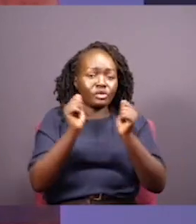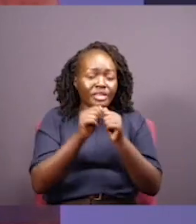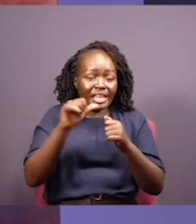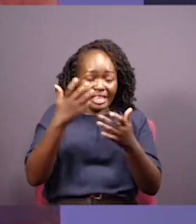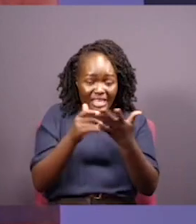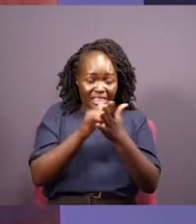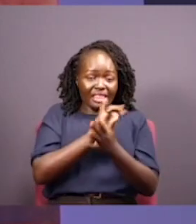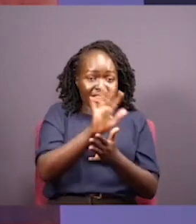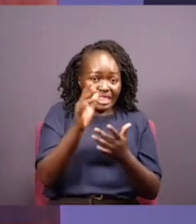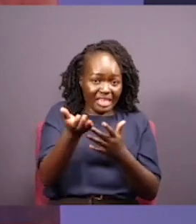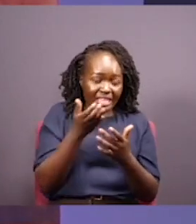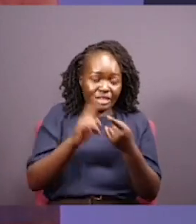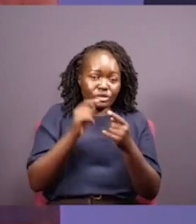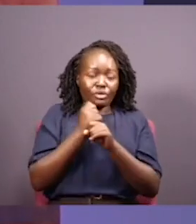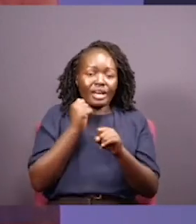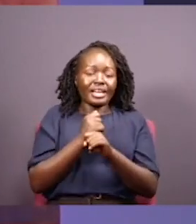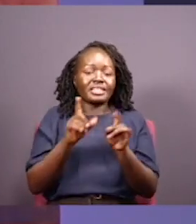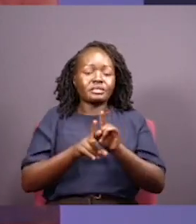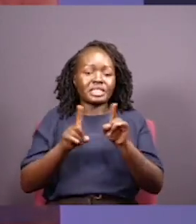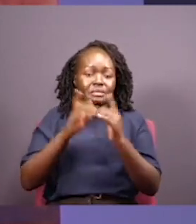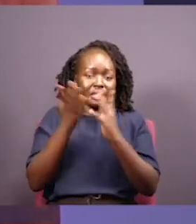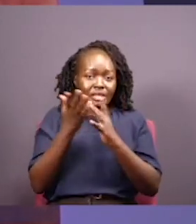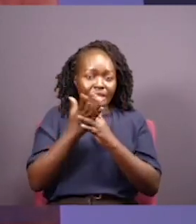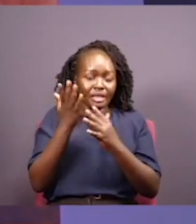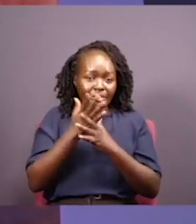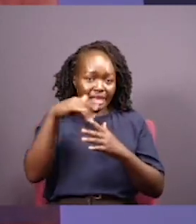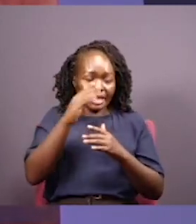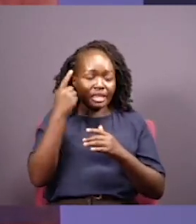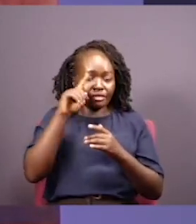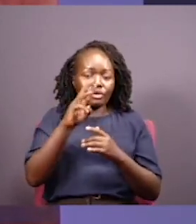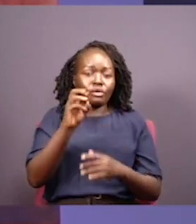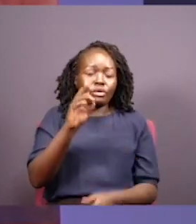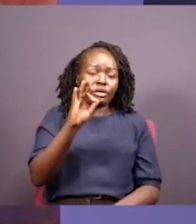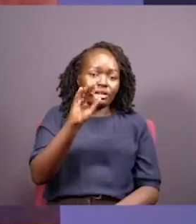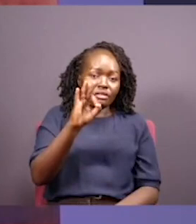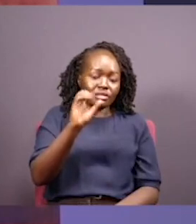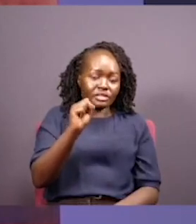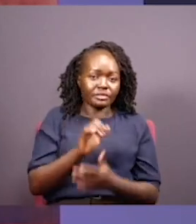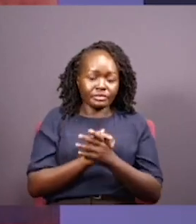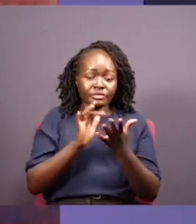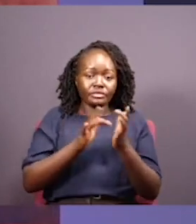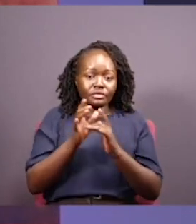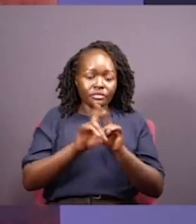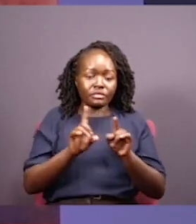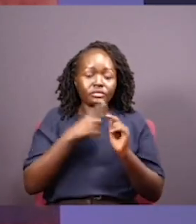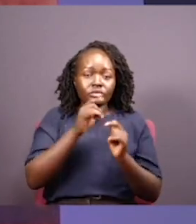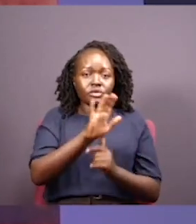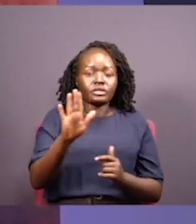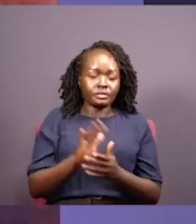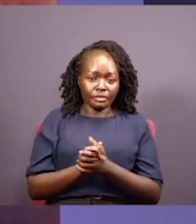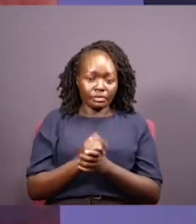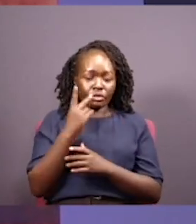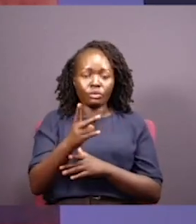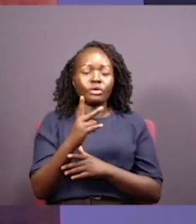to operate even amongst the territory of the wolves. Jesus also told them to watch out for